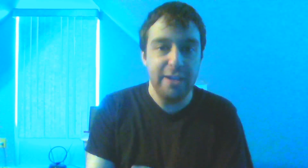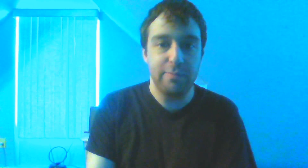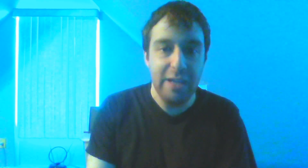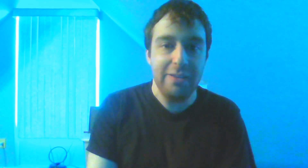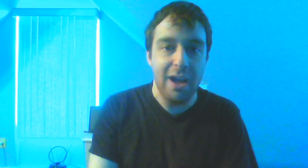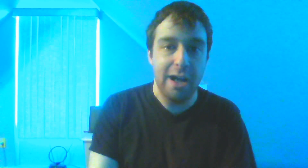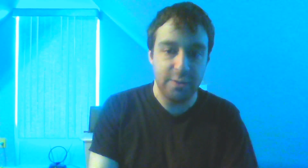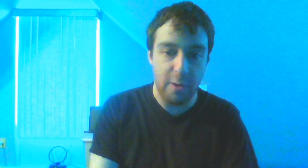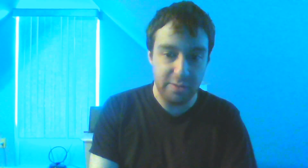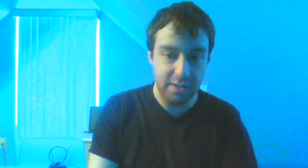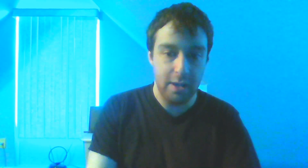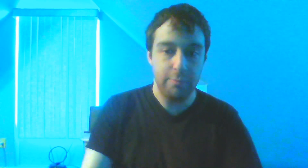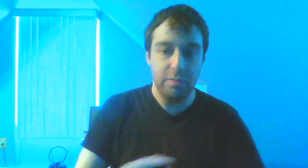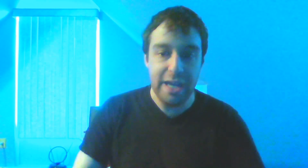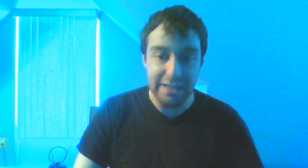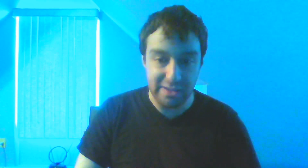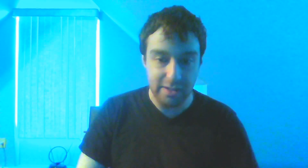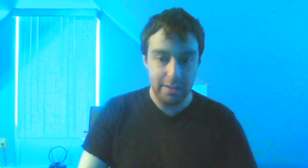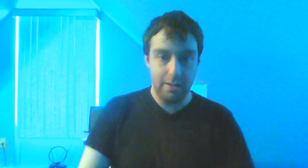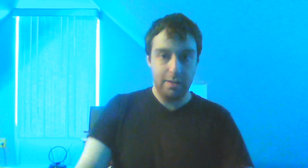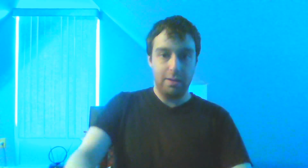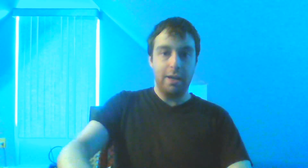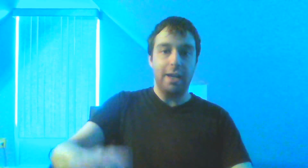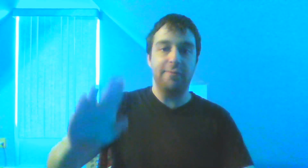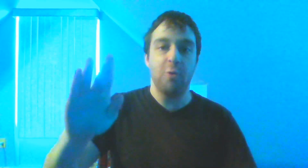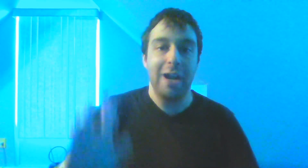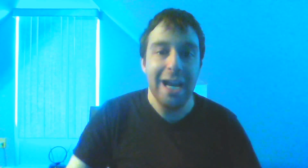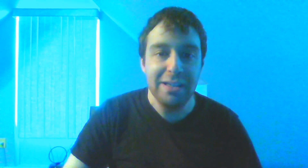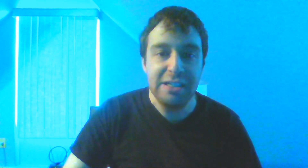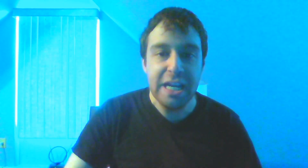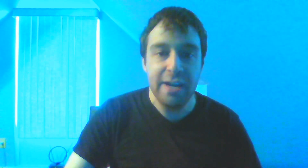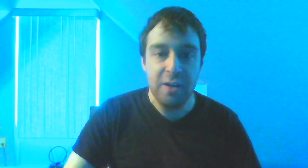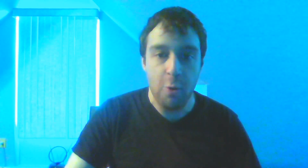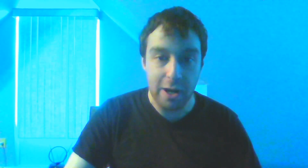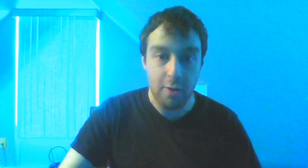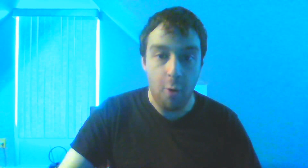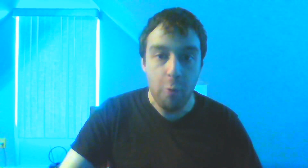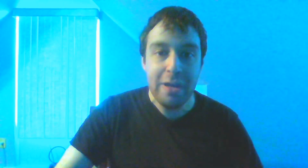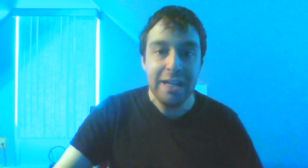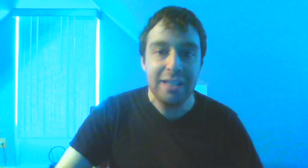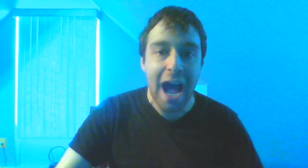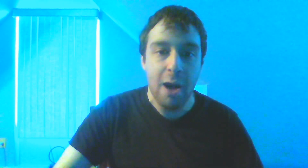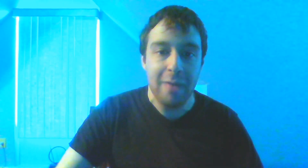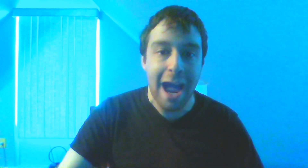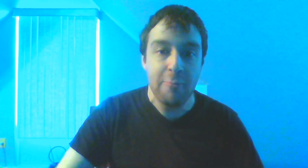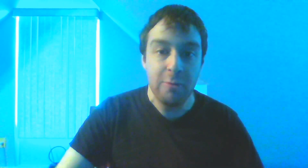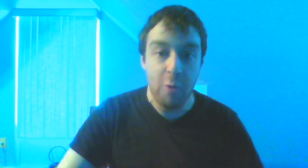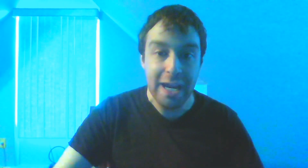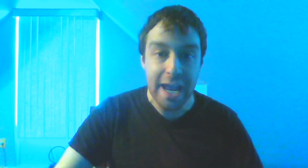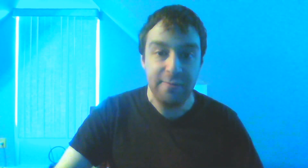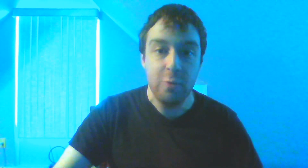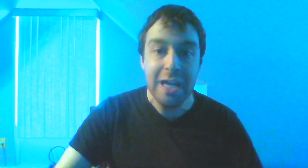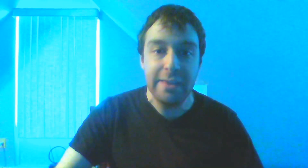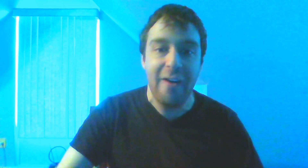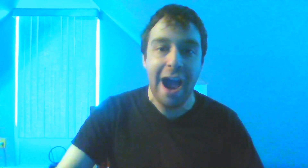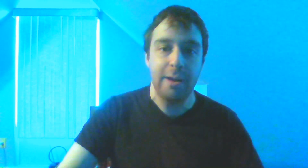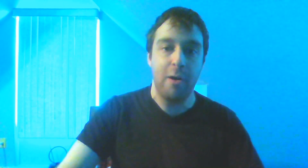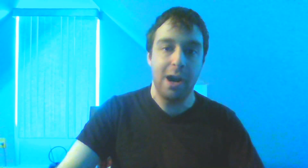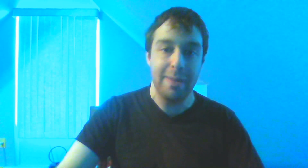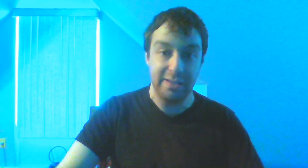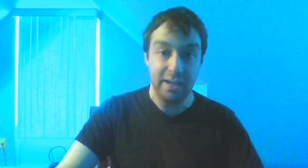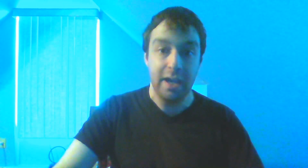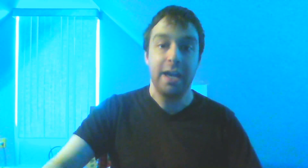I'm being completely honest, folks. Please. If you are in the city of New York, only dial 911 if you need the